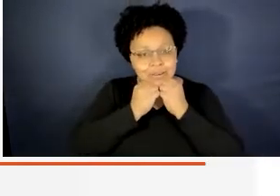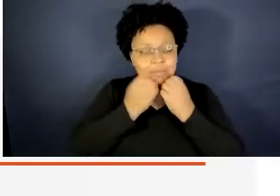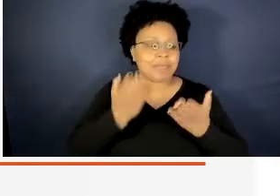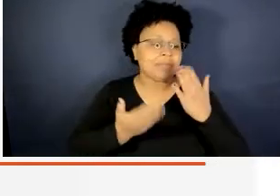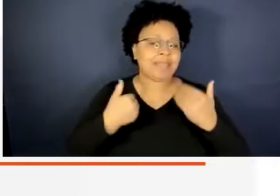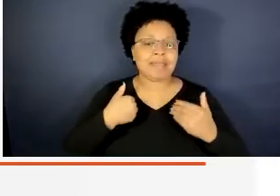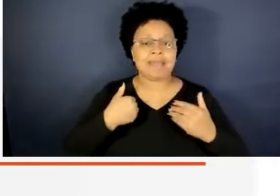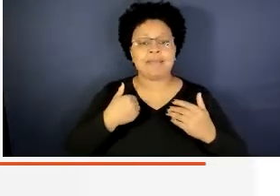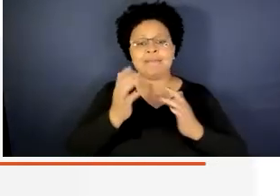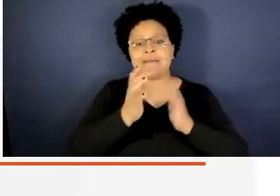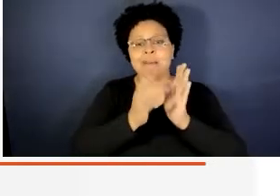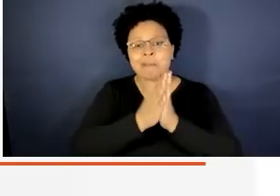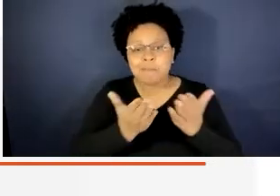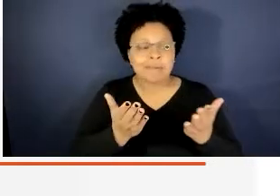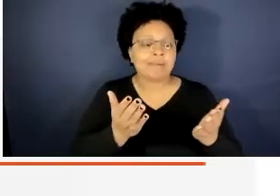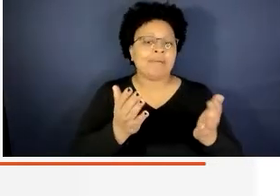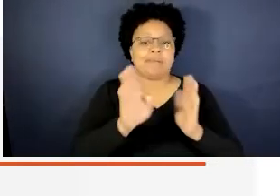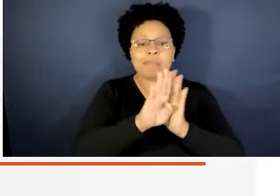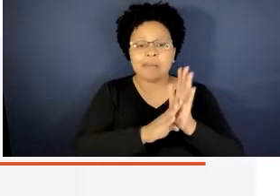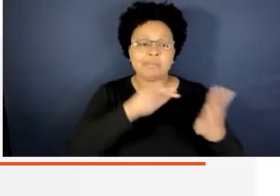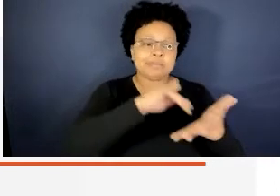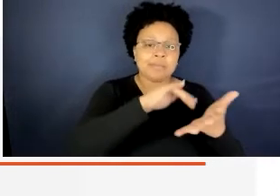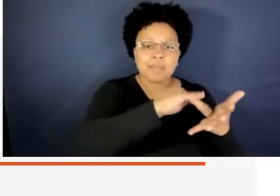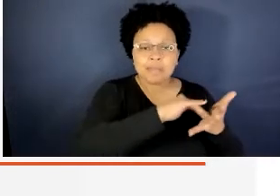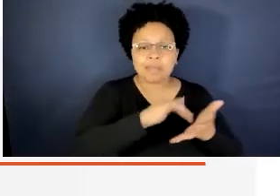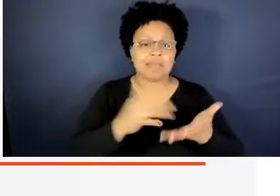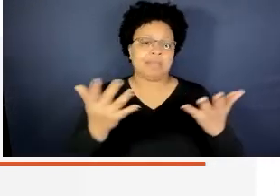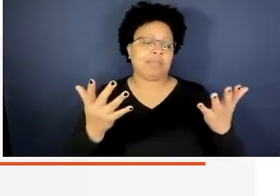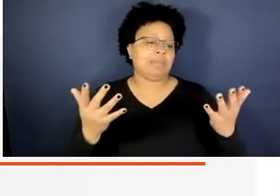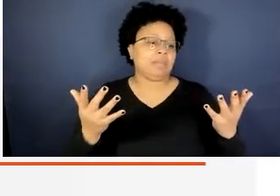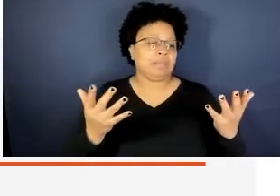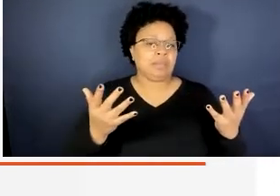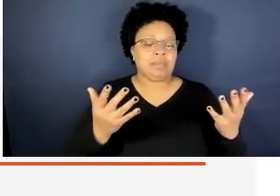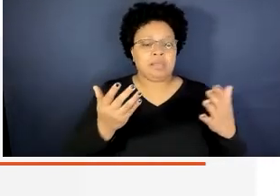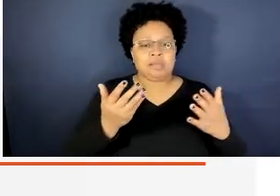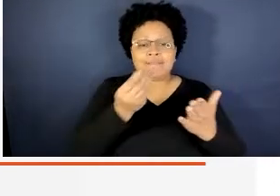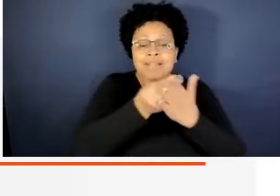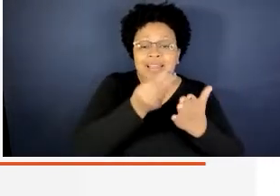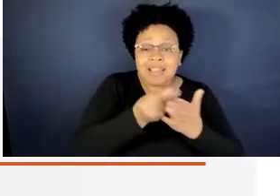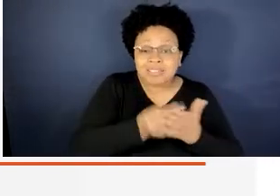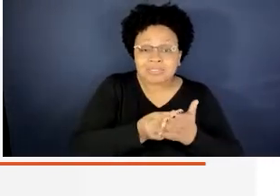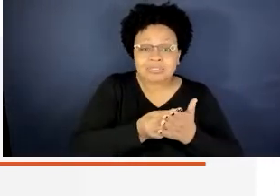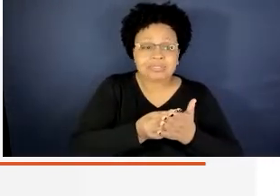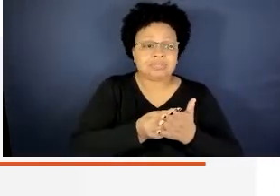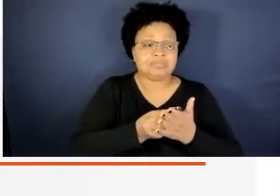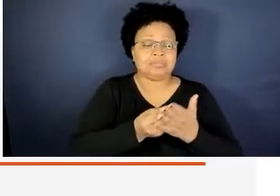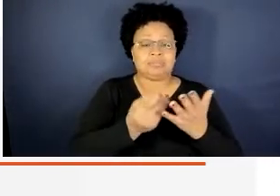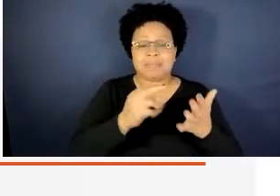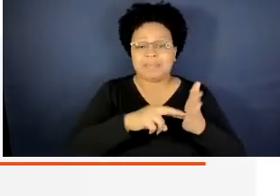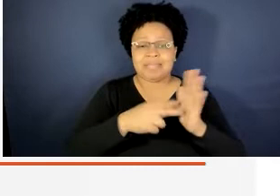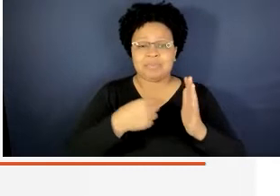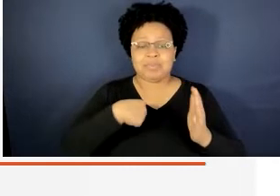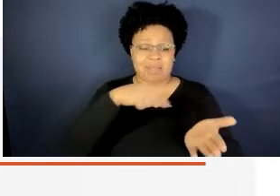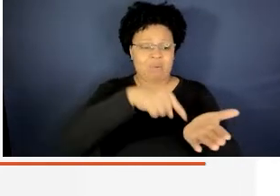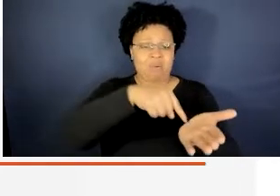to revival. Sometimes we need that. Financial wellness, making sure that we stay out of debt and we create more streams